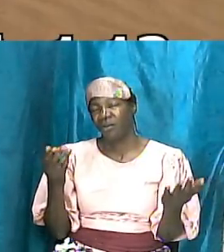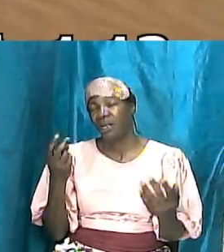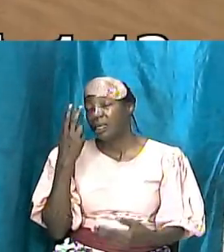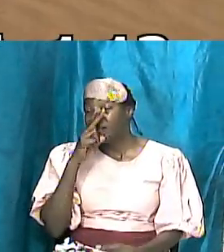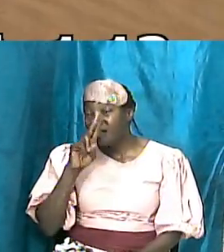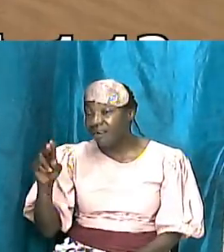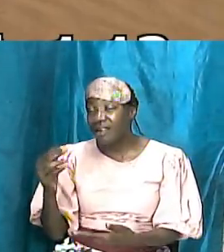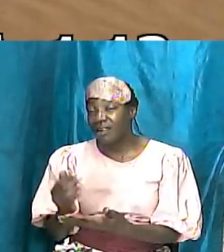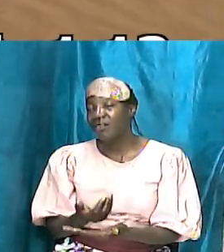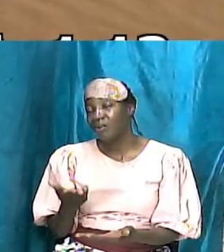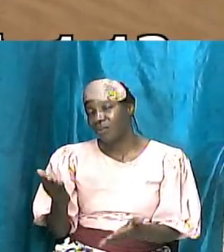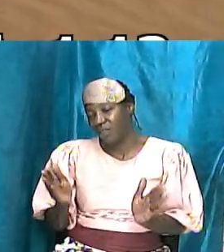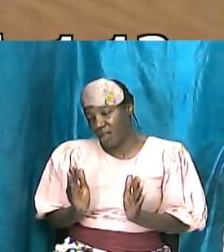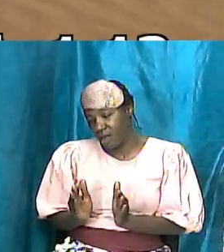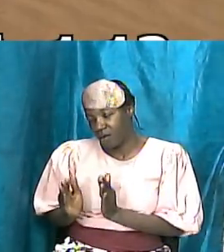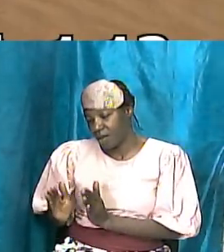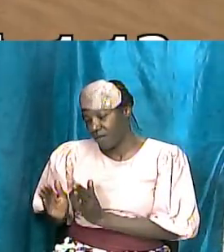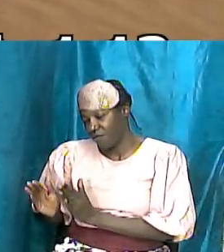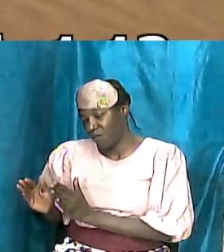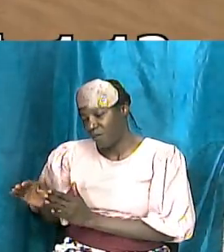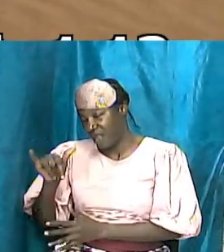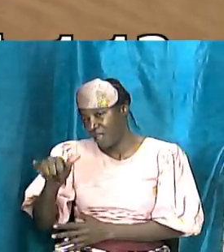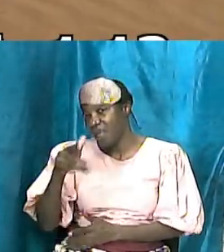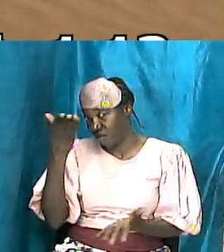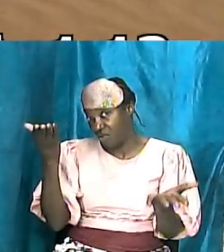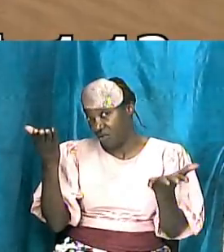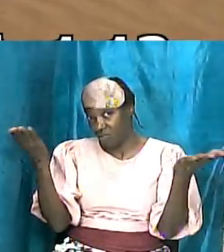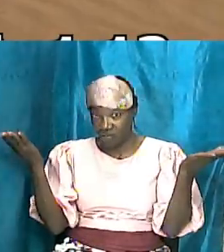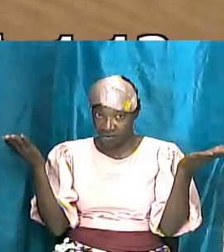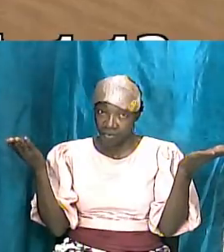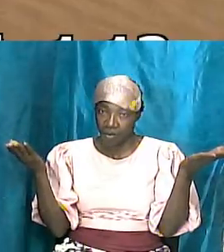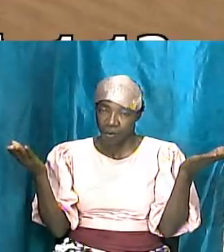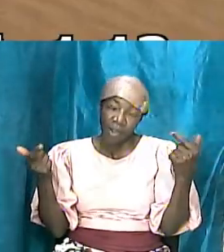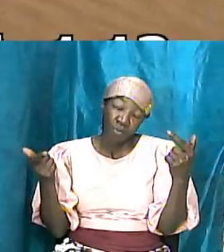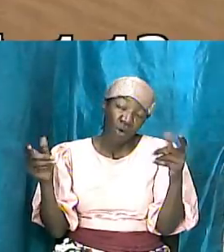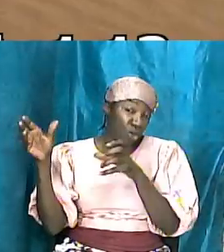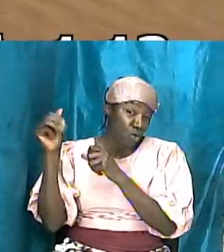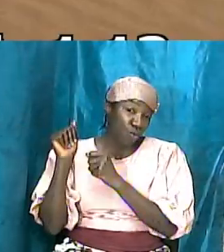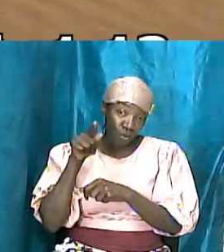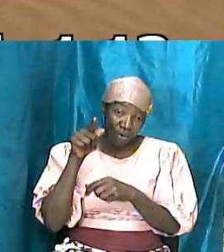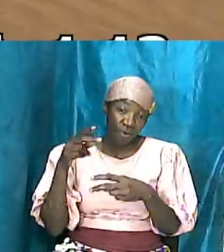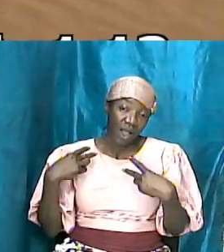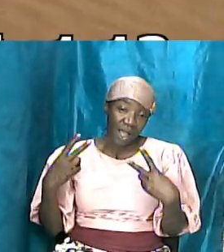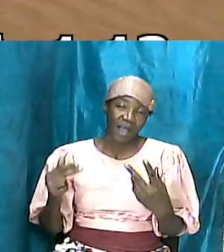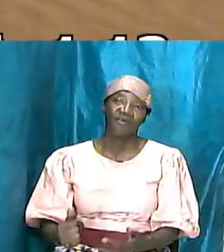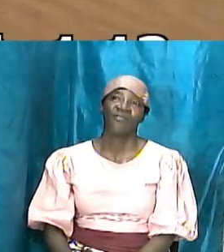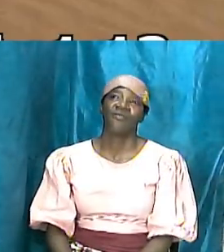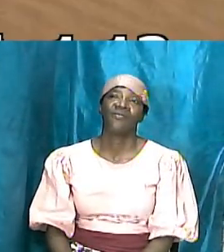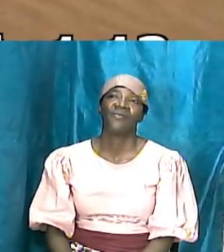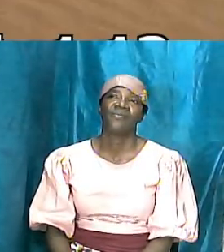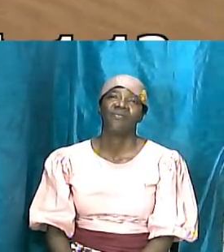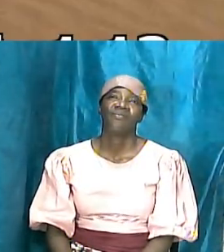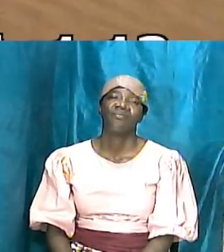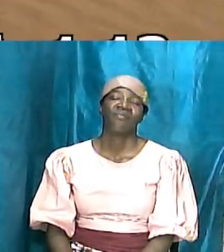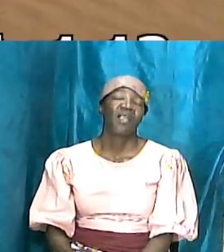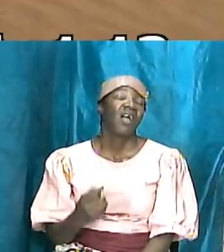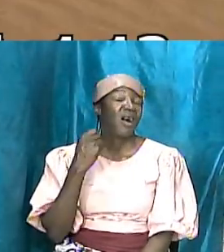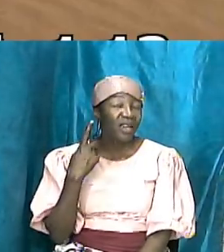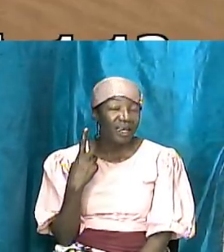pattern as yet. But I hope we have.